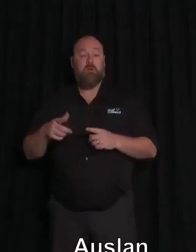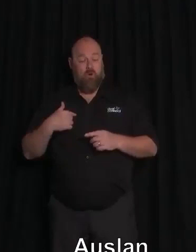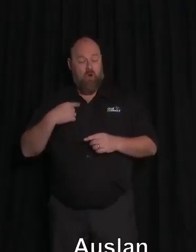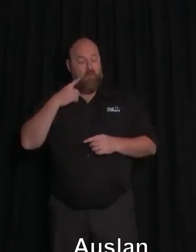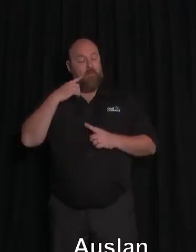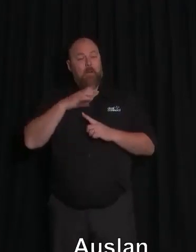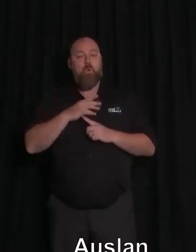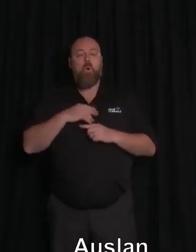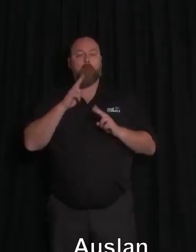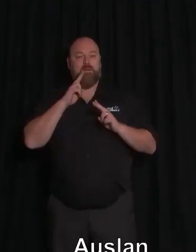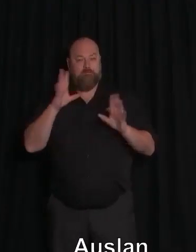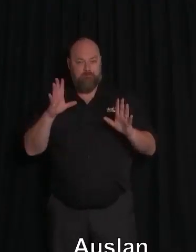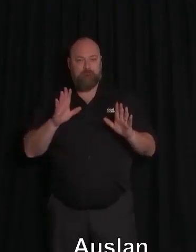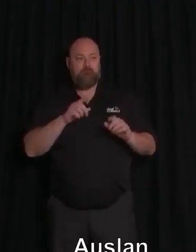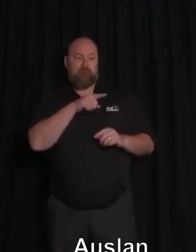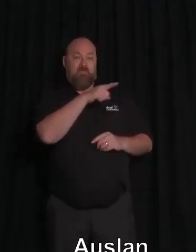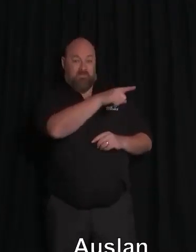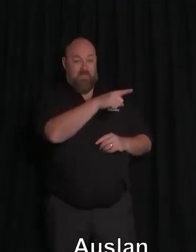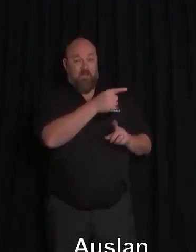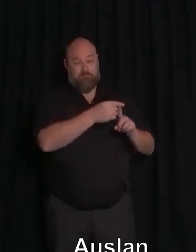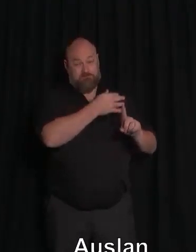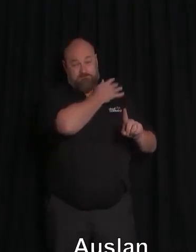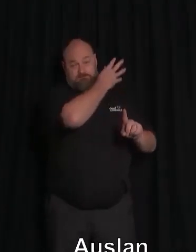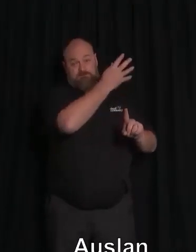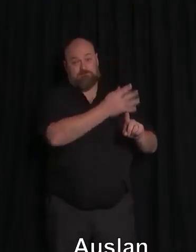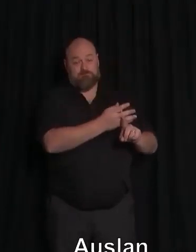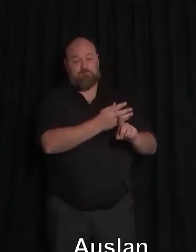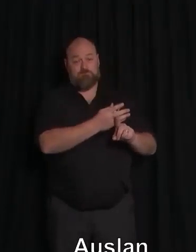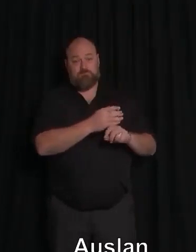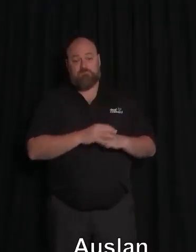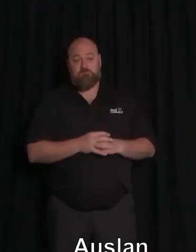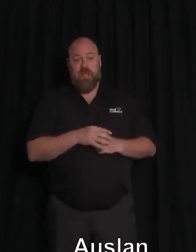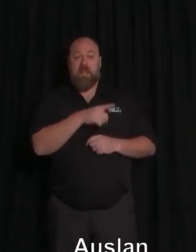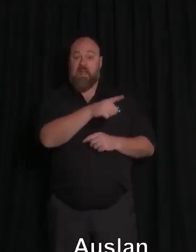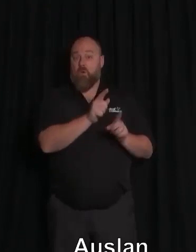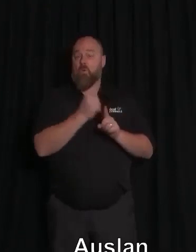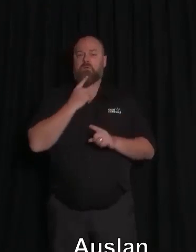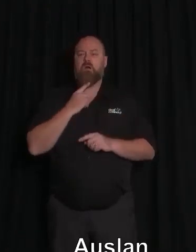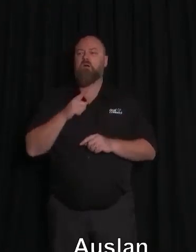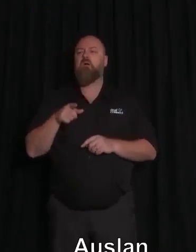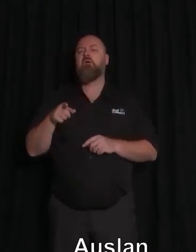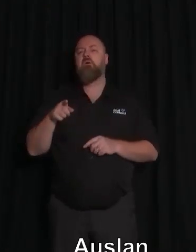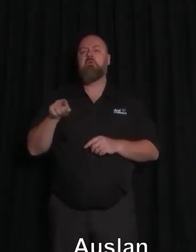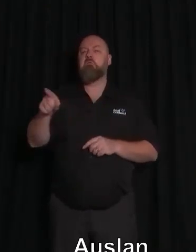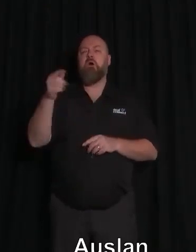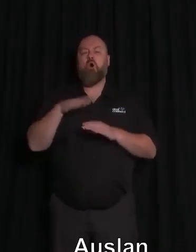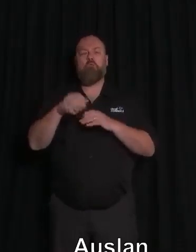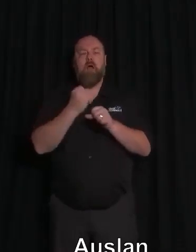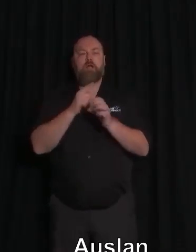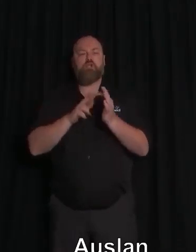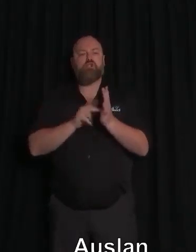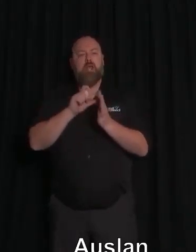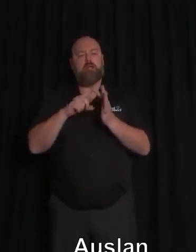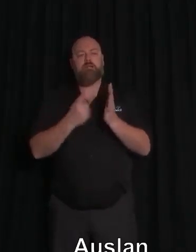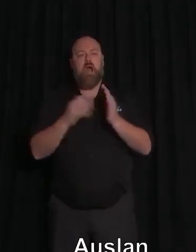between, the activists have been there for a long time, questioning gender equality as such, and now there's